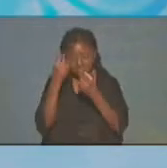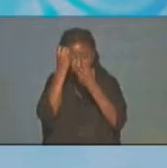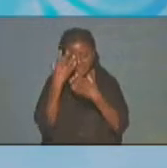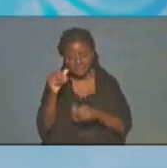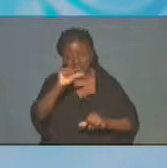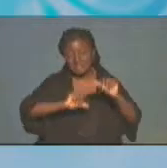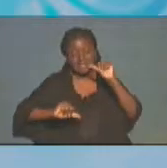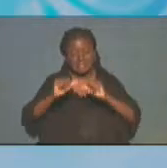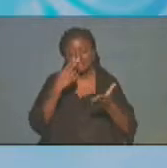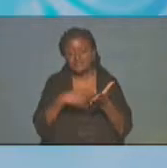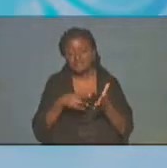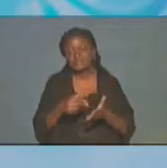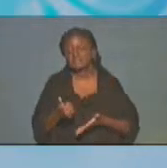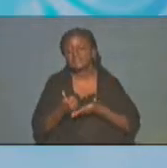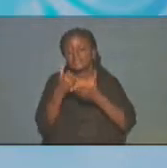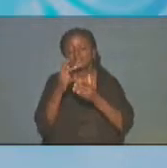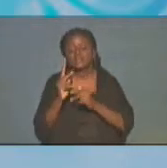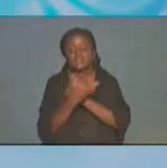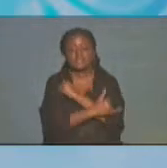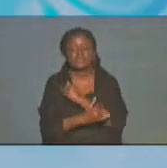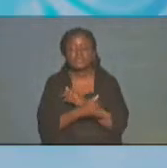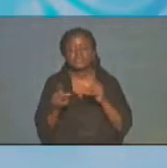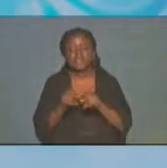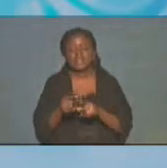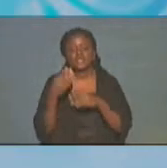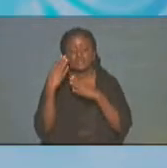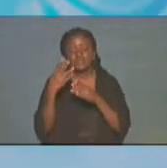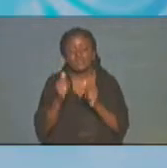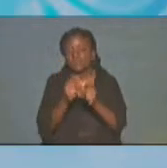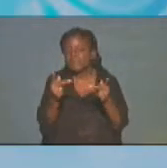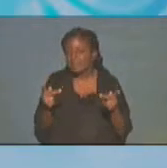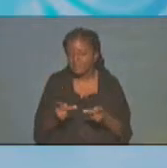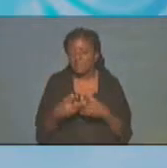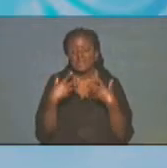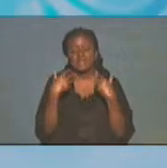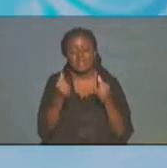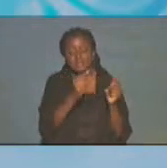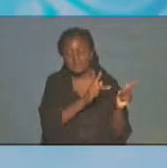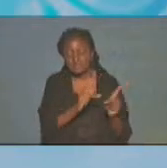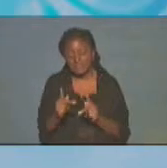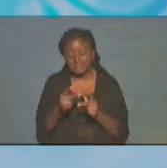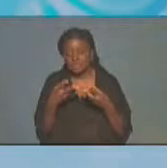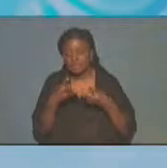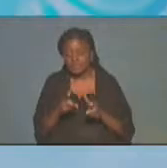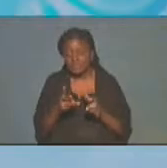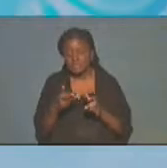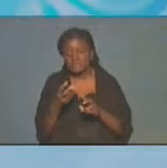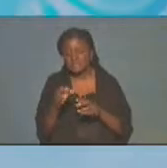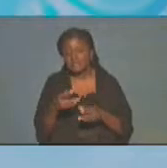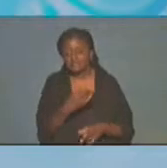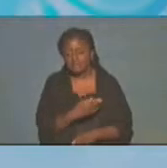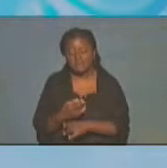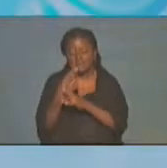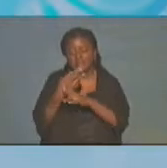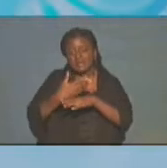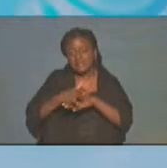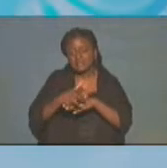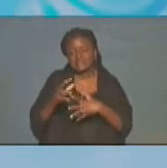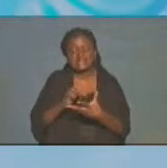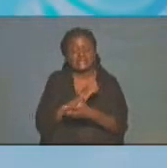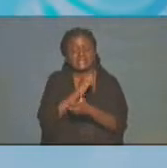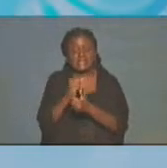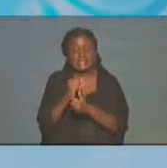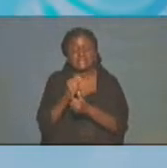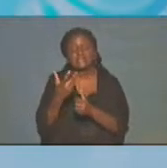to assist countries like the Bahamas with public health strategies and methods of recovery post-disaster situations.